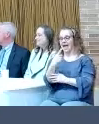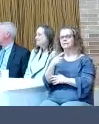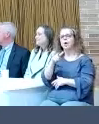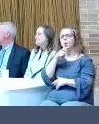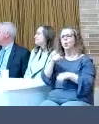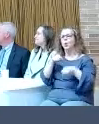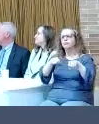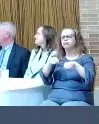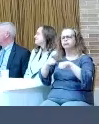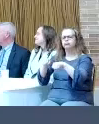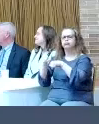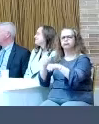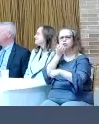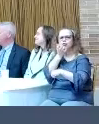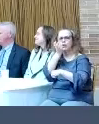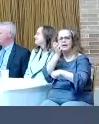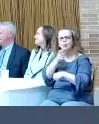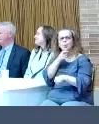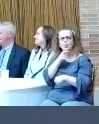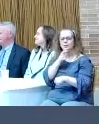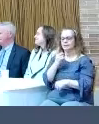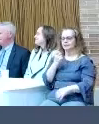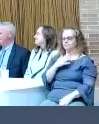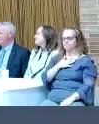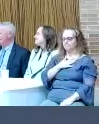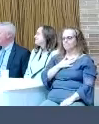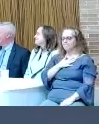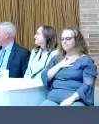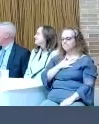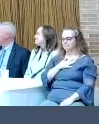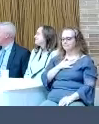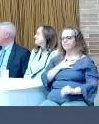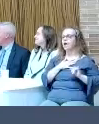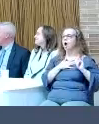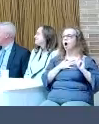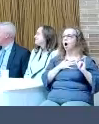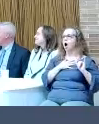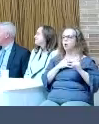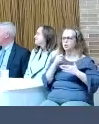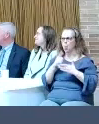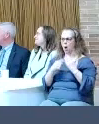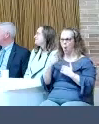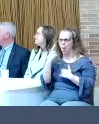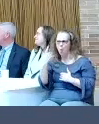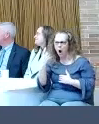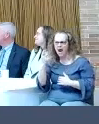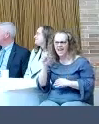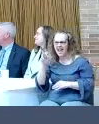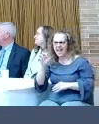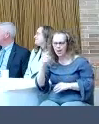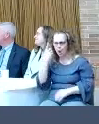okay they said well is it possible so what does one acre look like so I give them